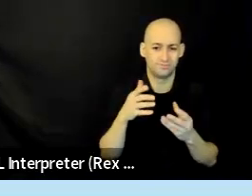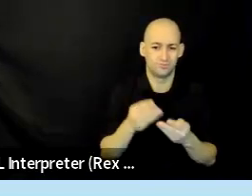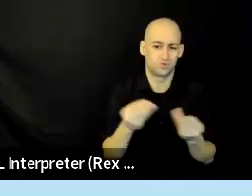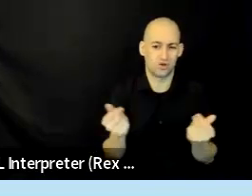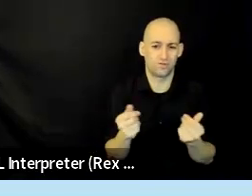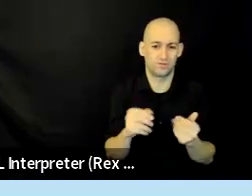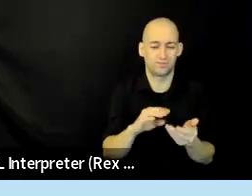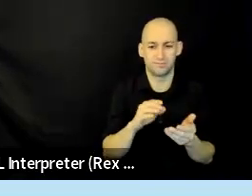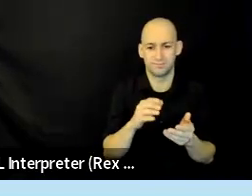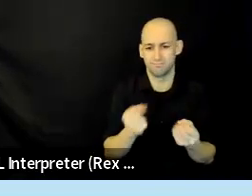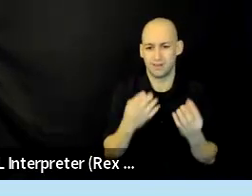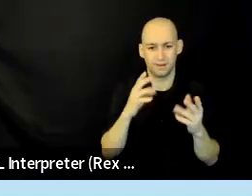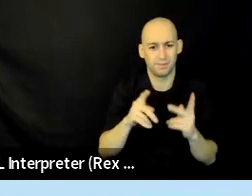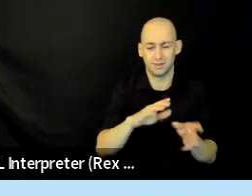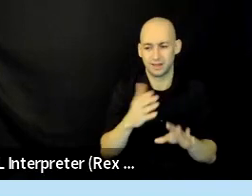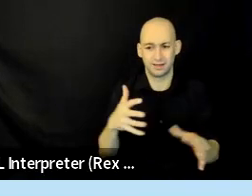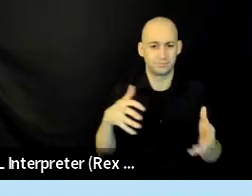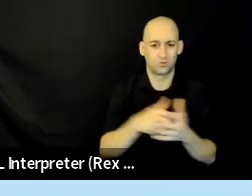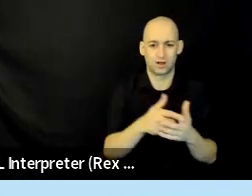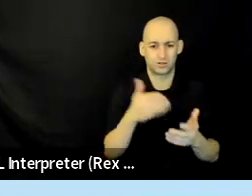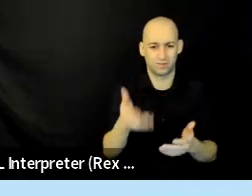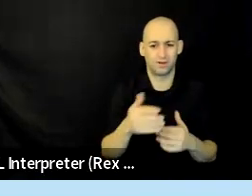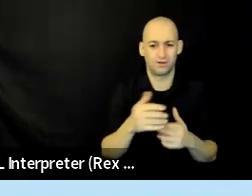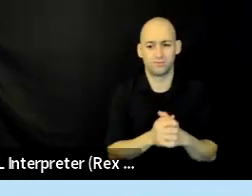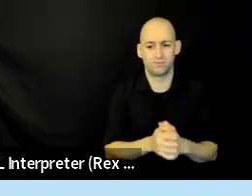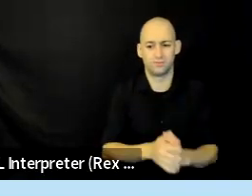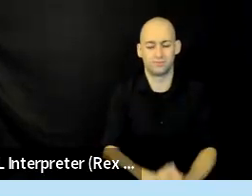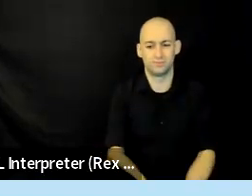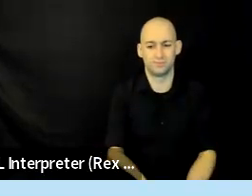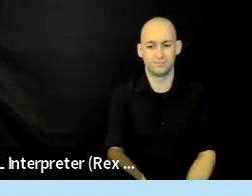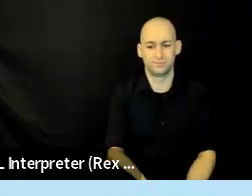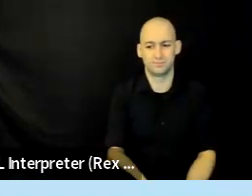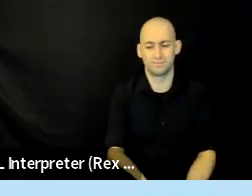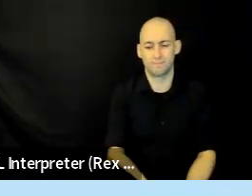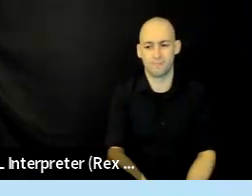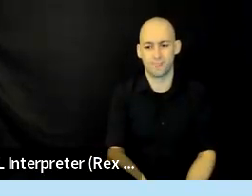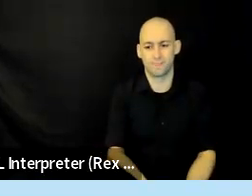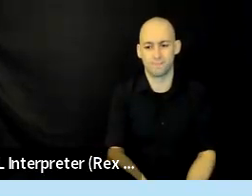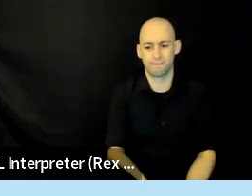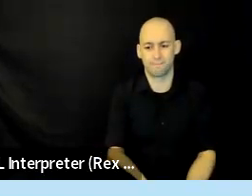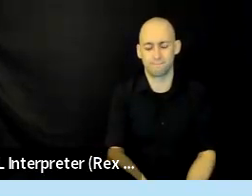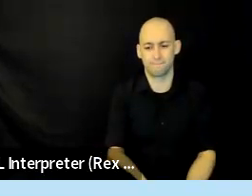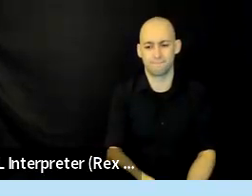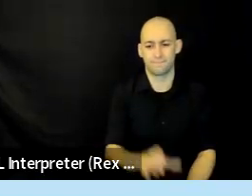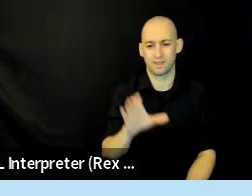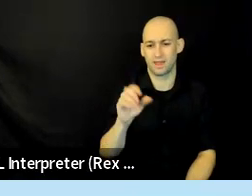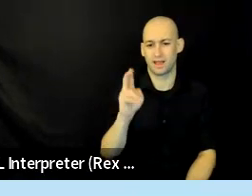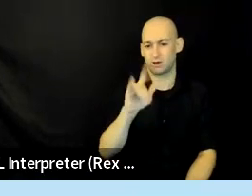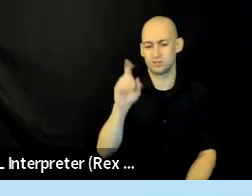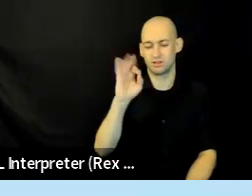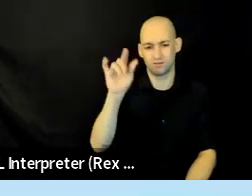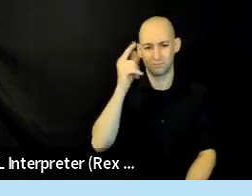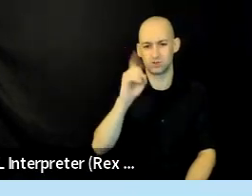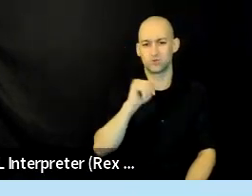Luis Obispo County and San Luis Obispo Council of Governments do not support an interchange. To